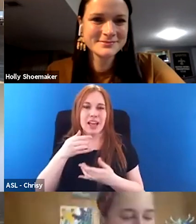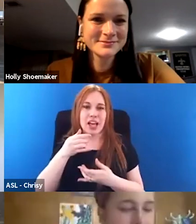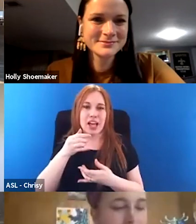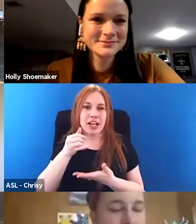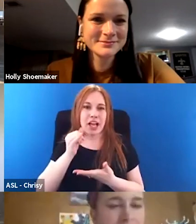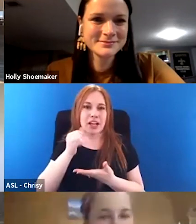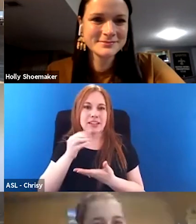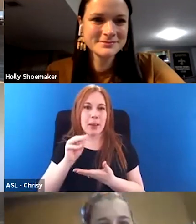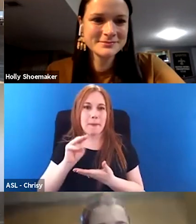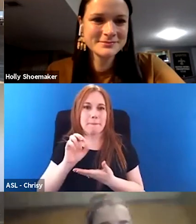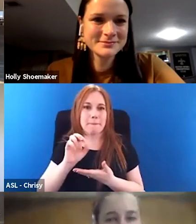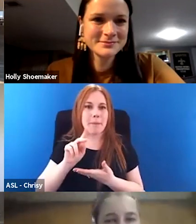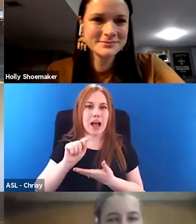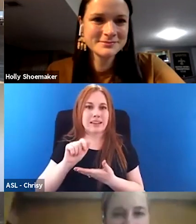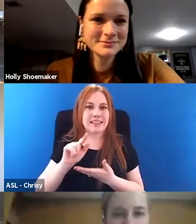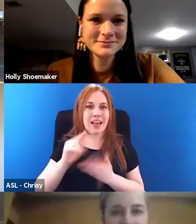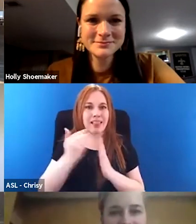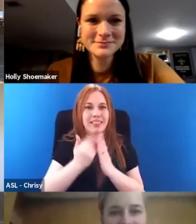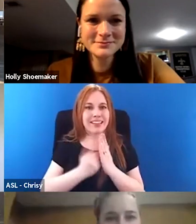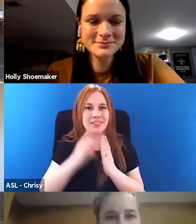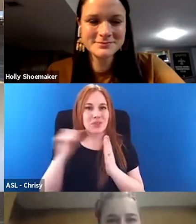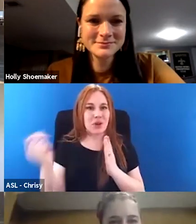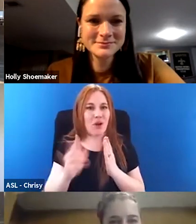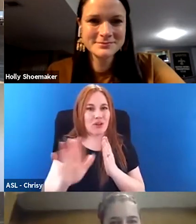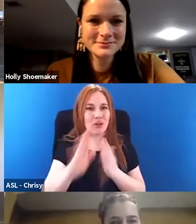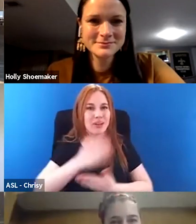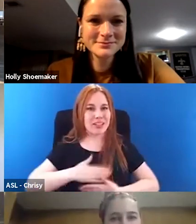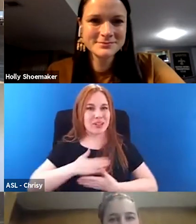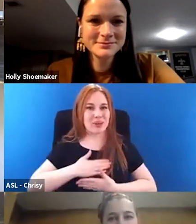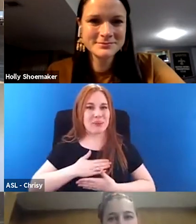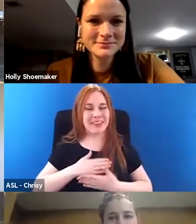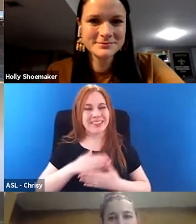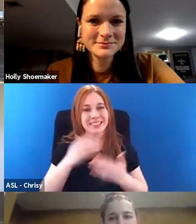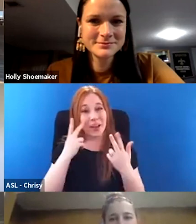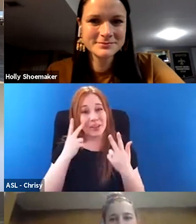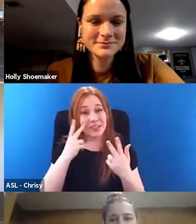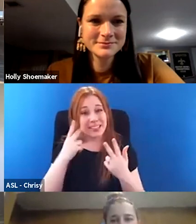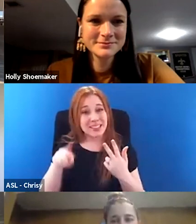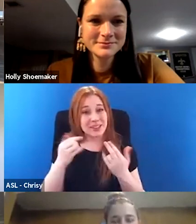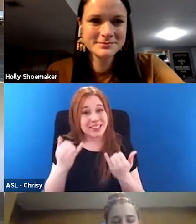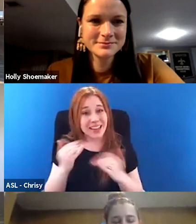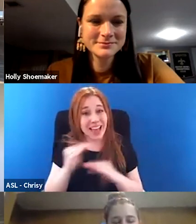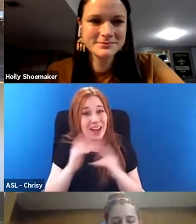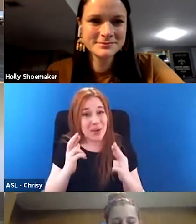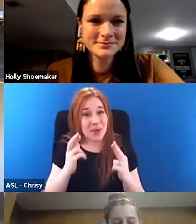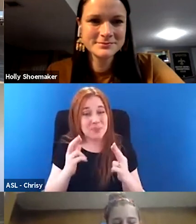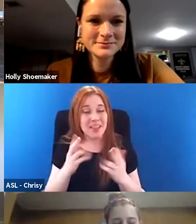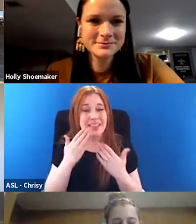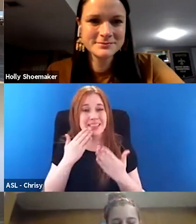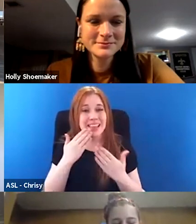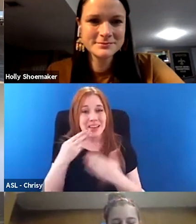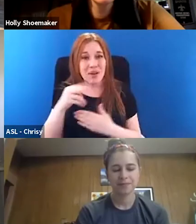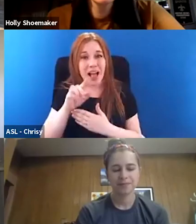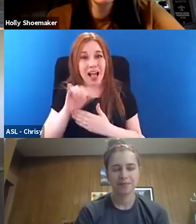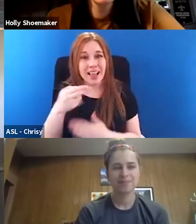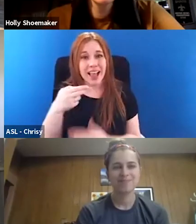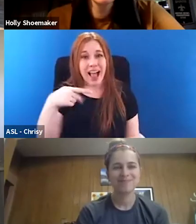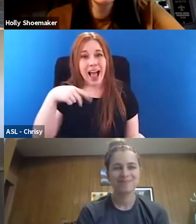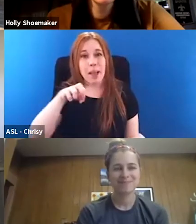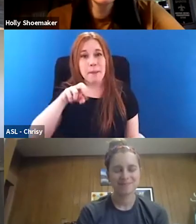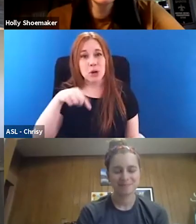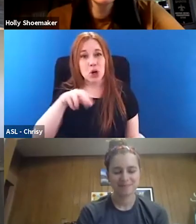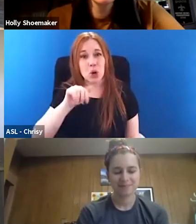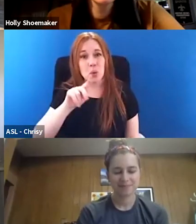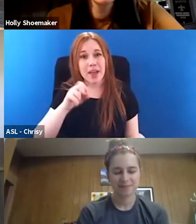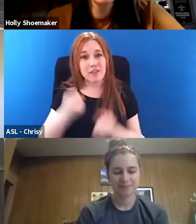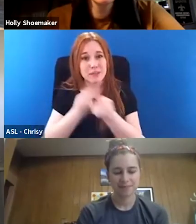list for everyone's enjoyment as well. So we hope to see you all this evening. Thank you again to Holly at Hyperquake for sponsoring this event and to all of